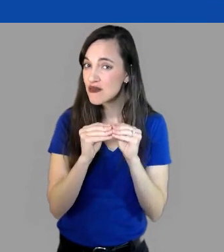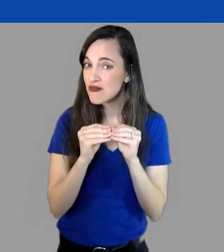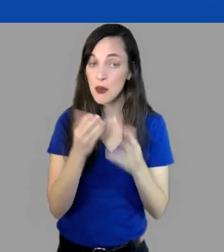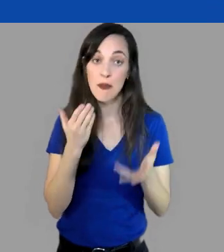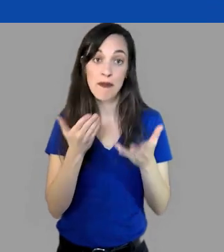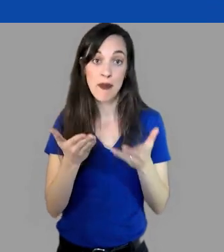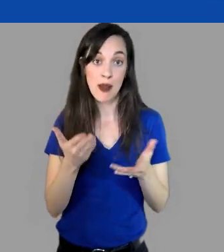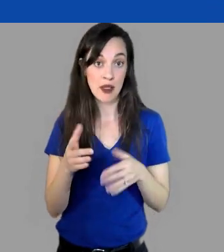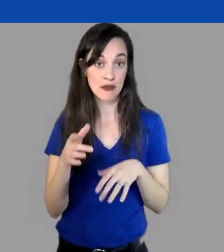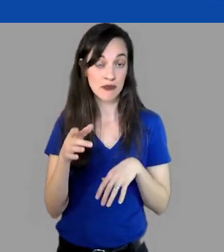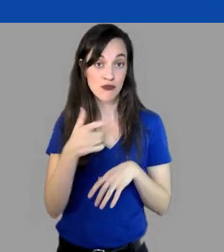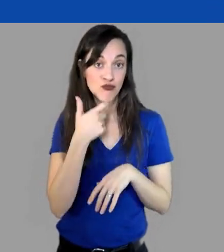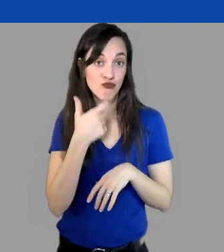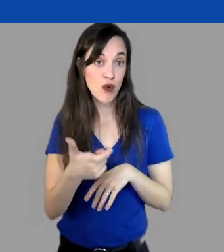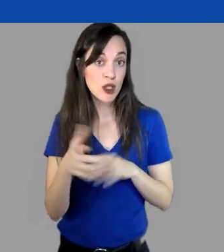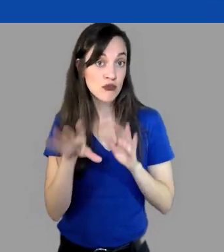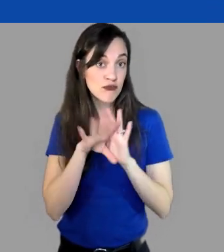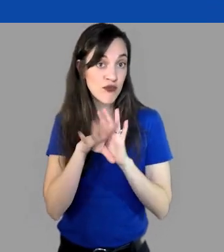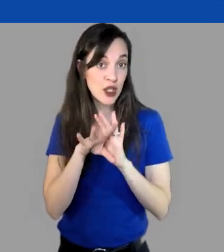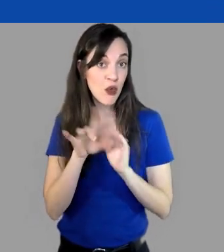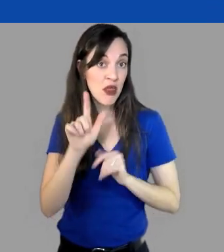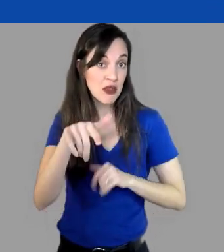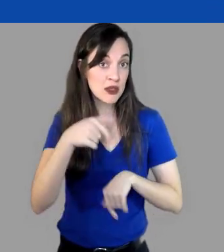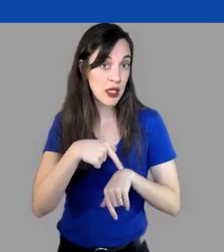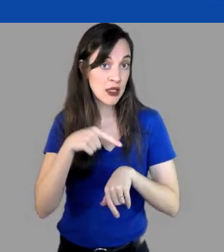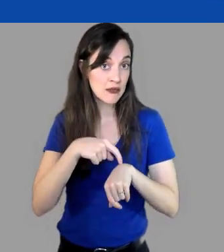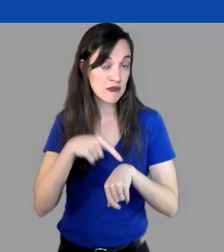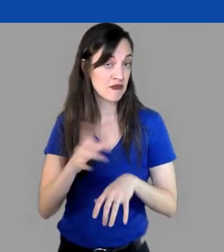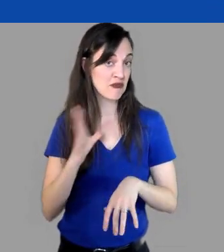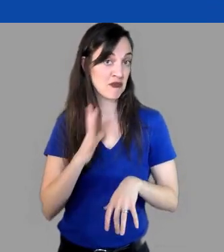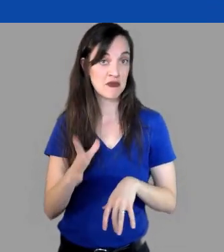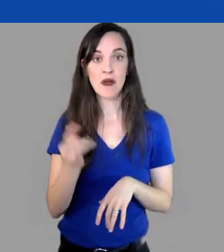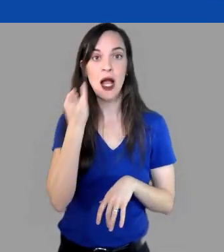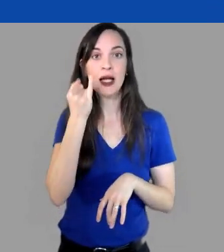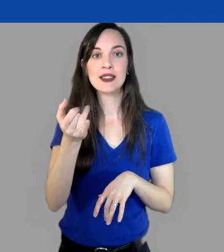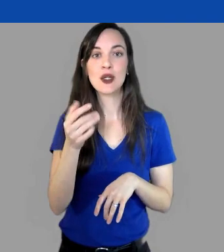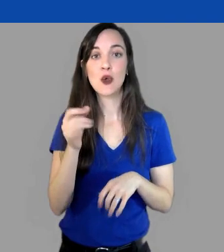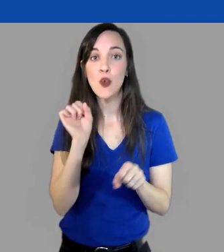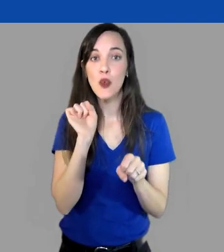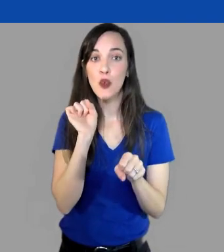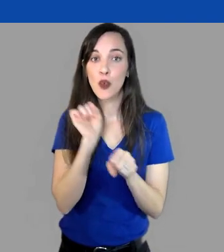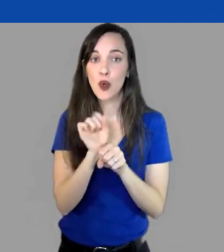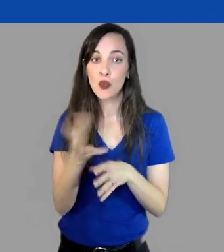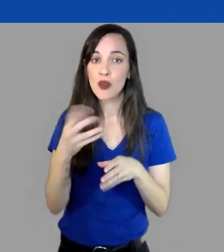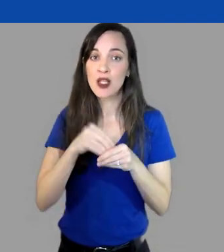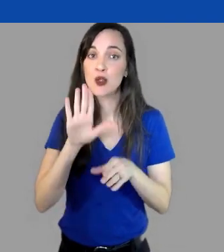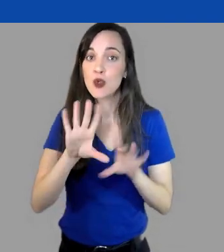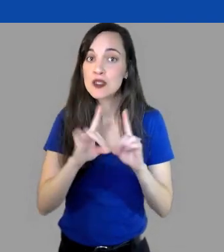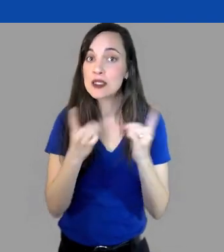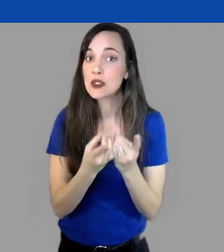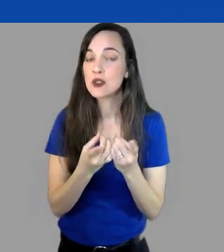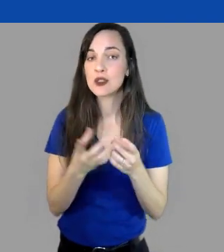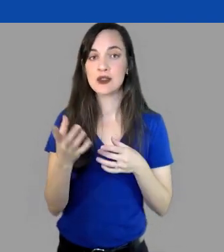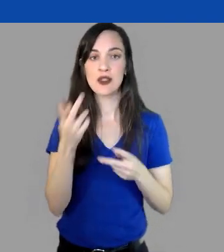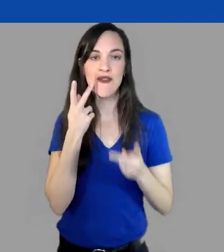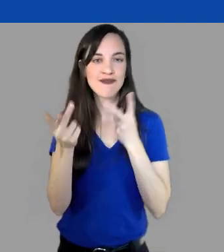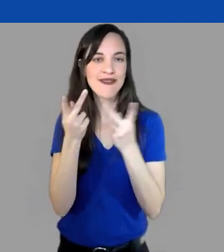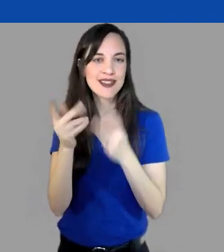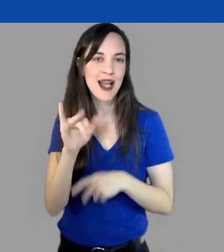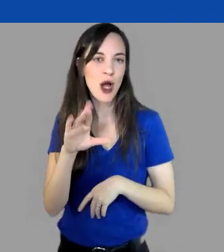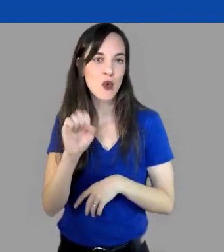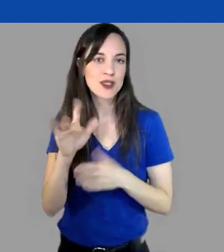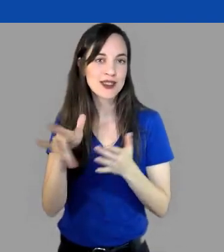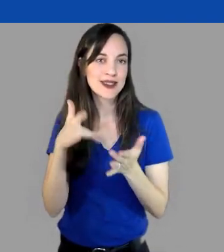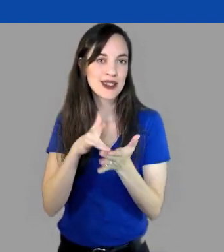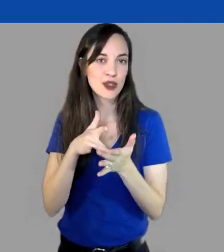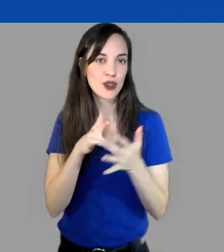Can't make it to the discussion session? Or perhaps you are watching a recording of this at a later time? An idea to still work within your district is